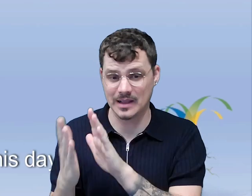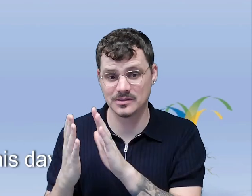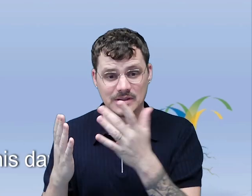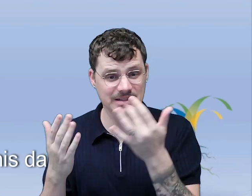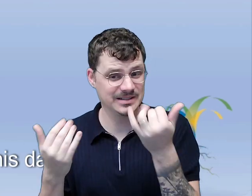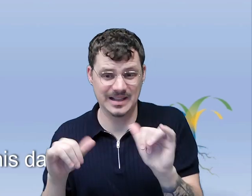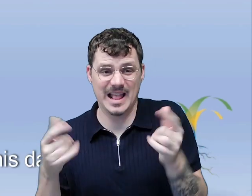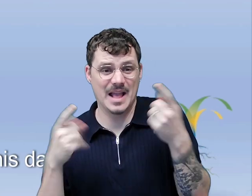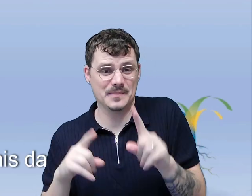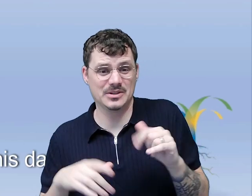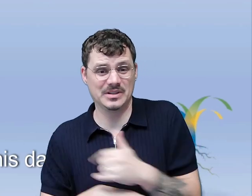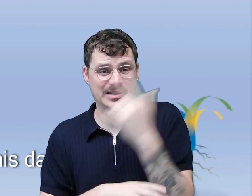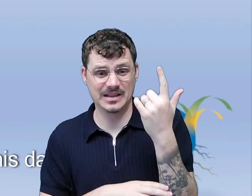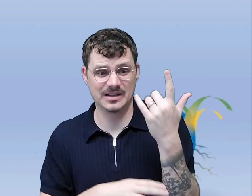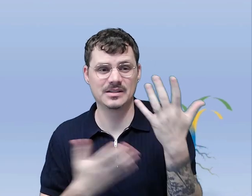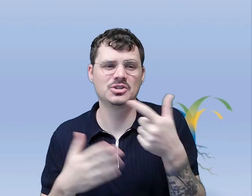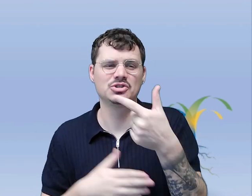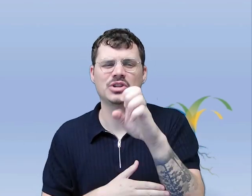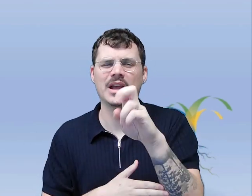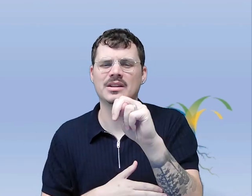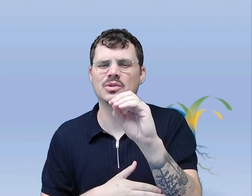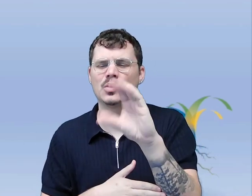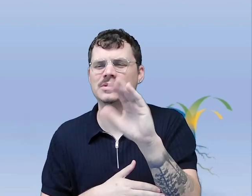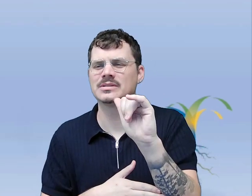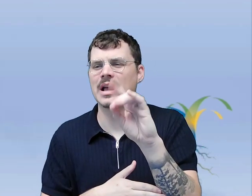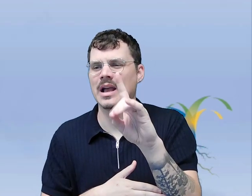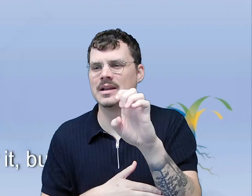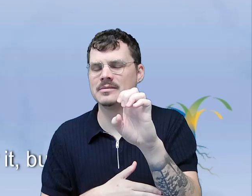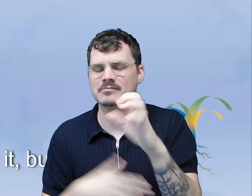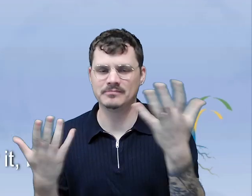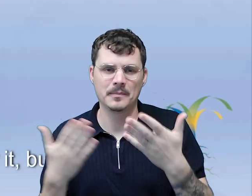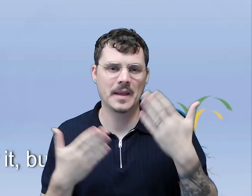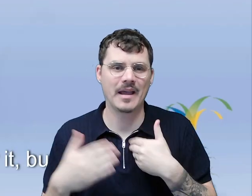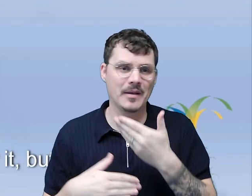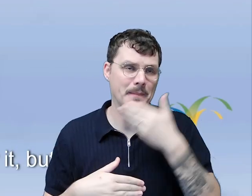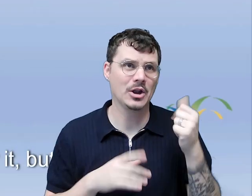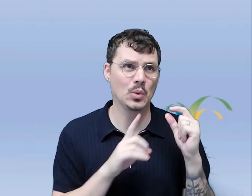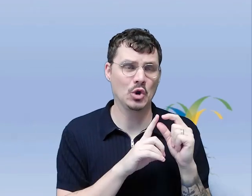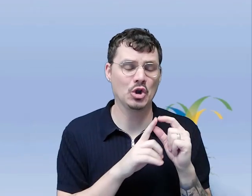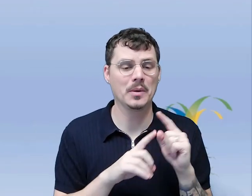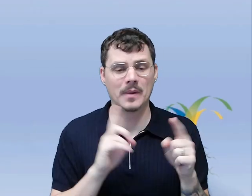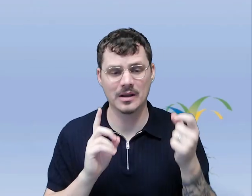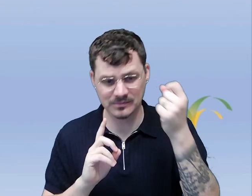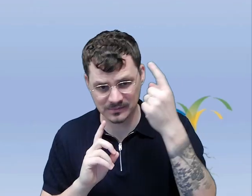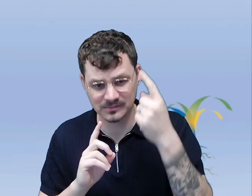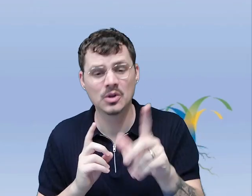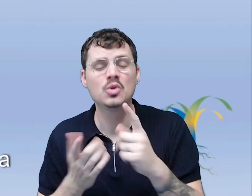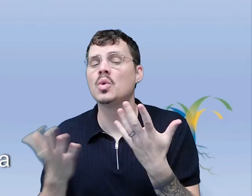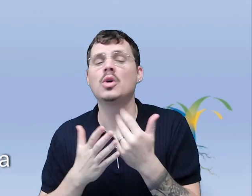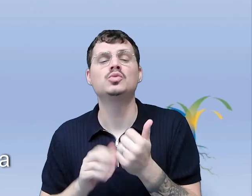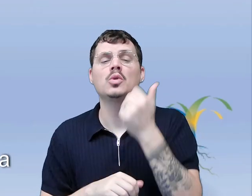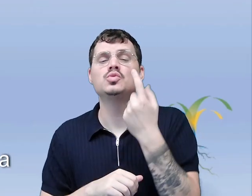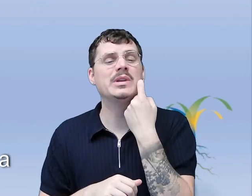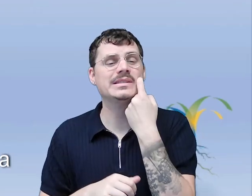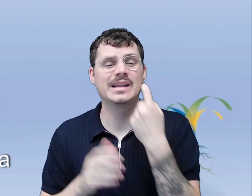the fact that it's occurring to this day, which is genocide. There's probably a better term for it, but I can't think of one. The